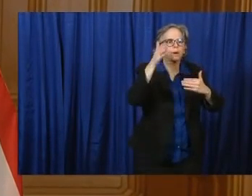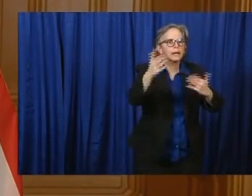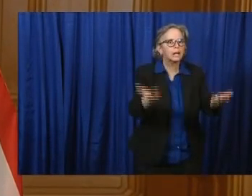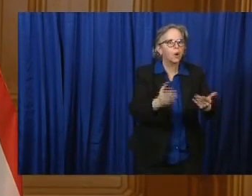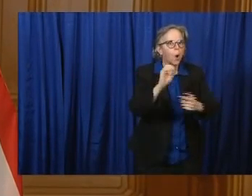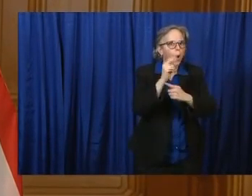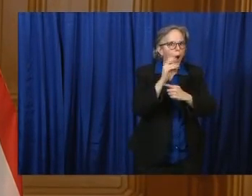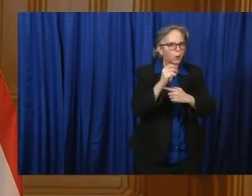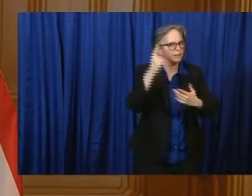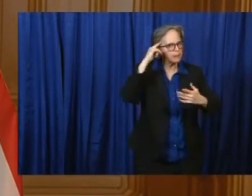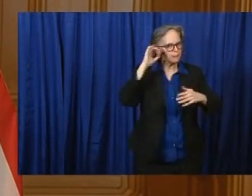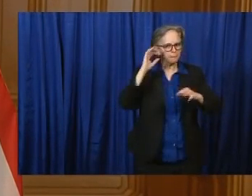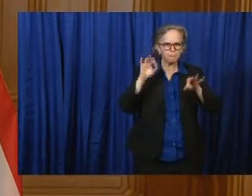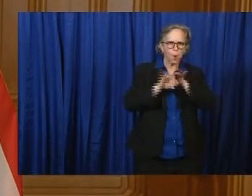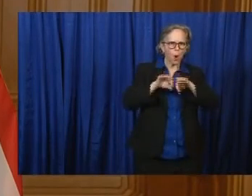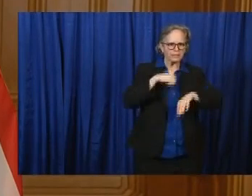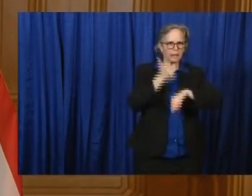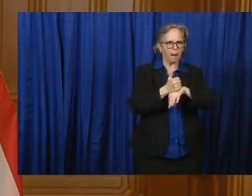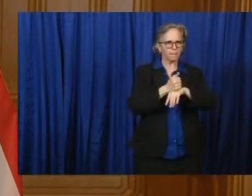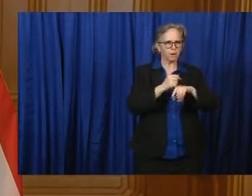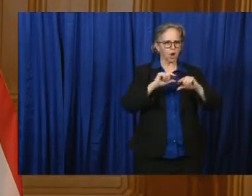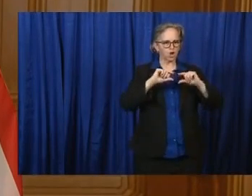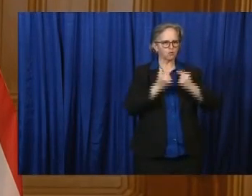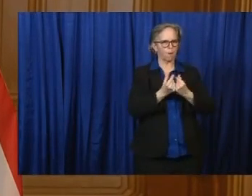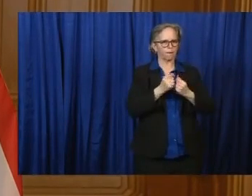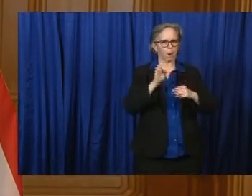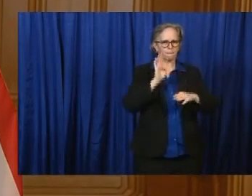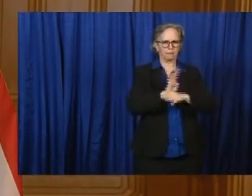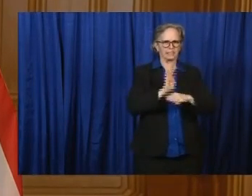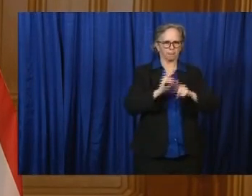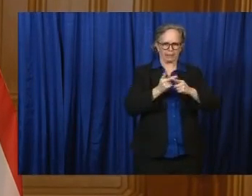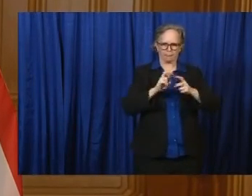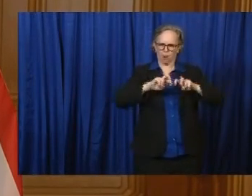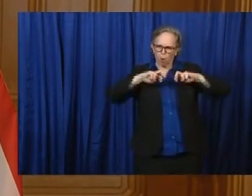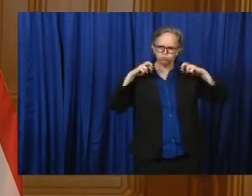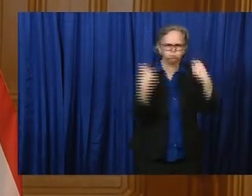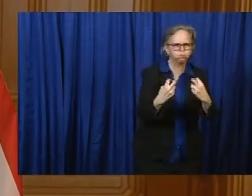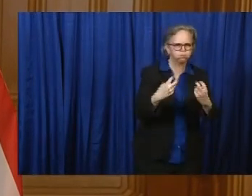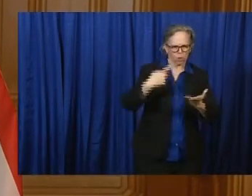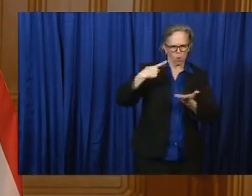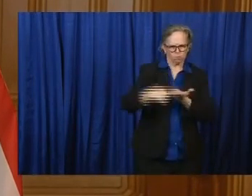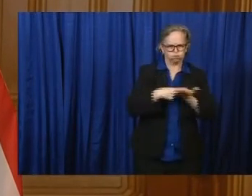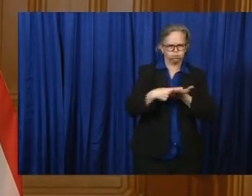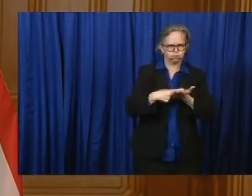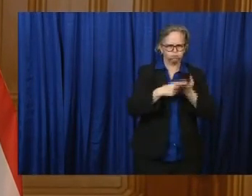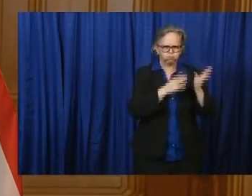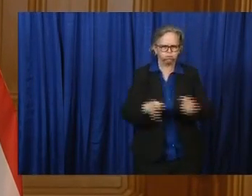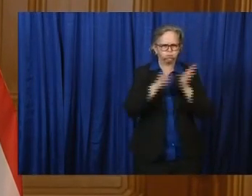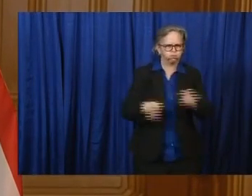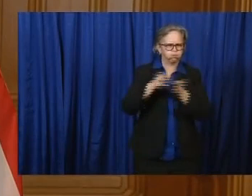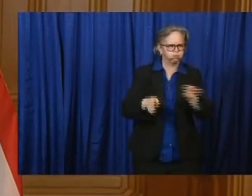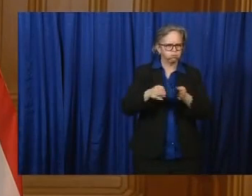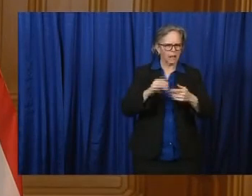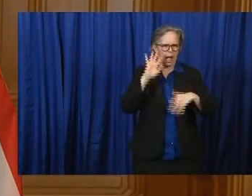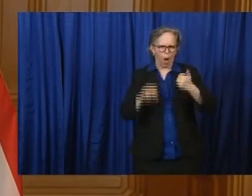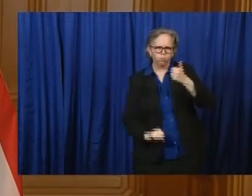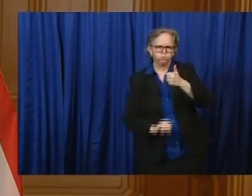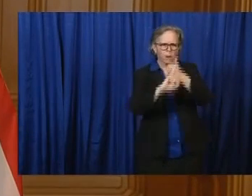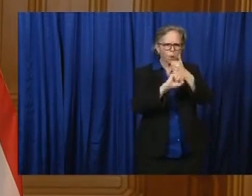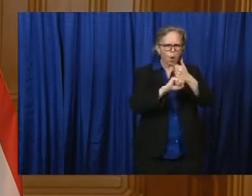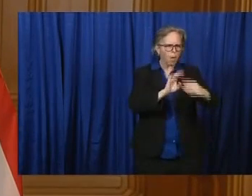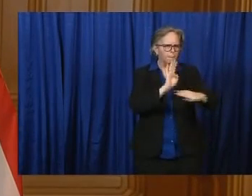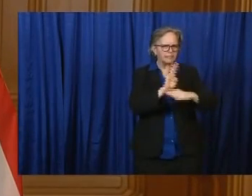women who reflect Ohio, who are Ohio, look like Ohio, small businesses, mid-size, larger businesses, to give